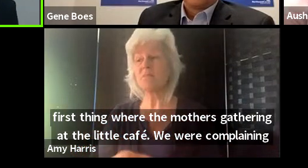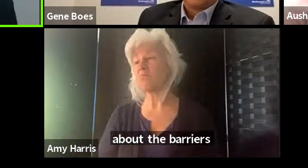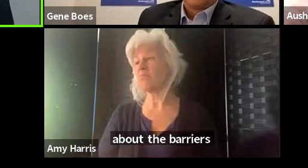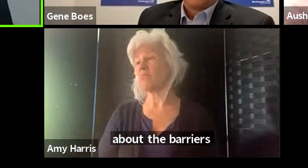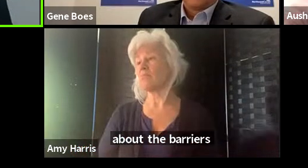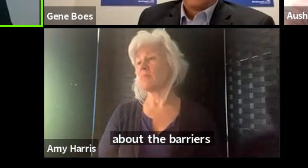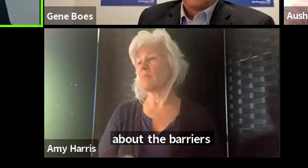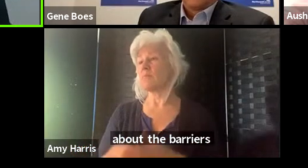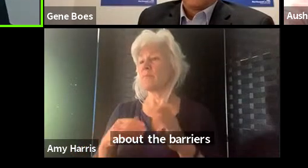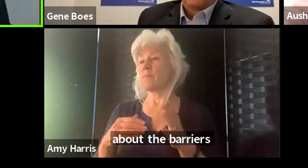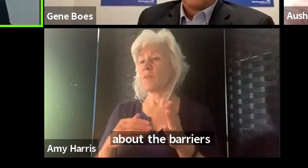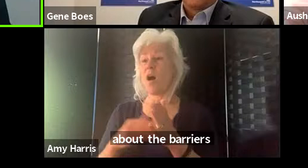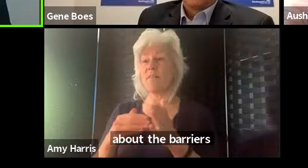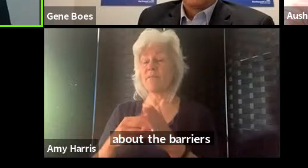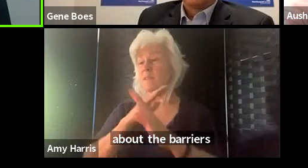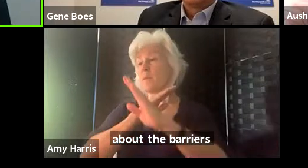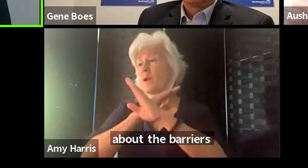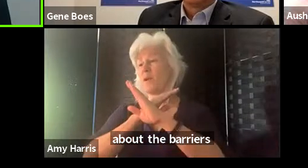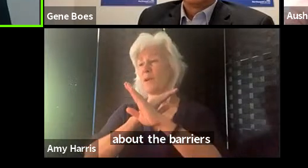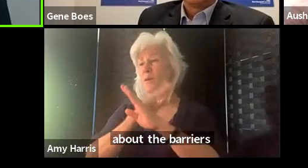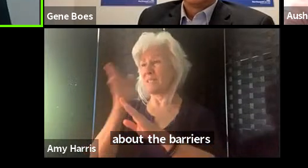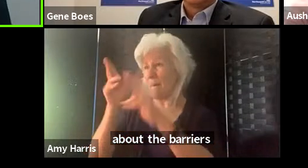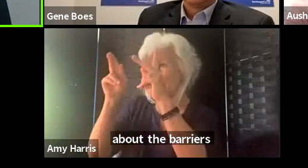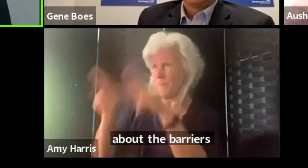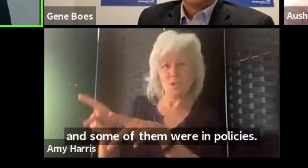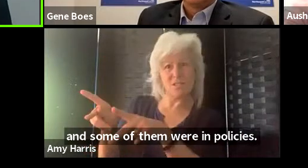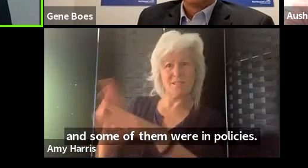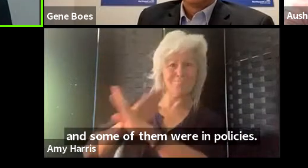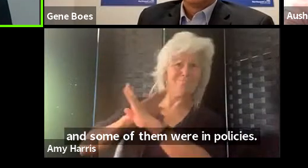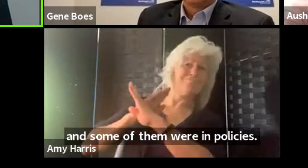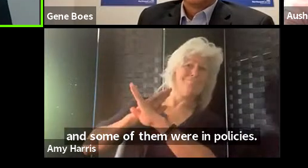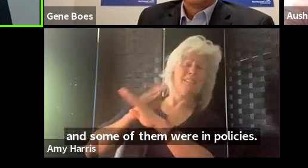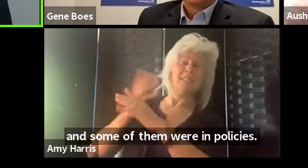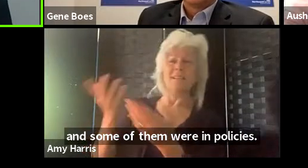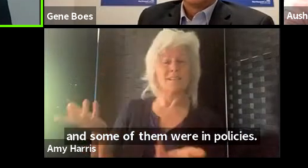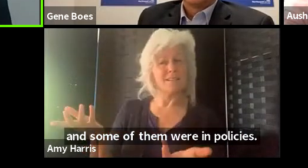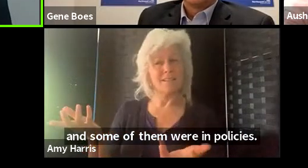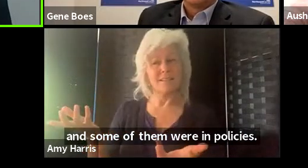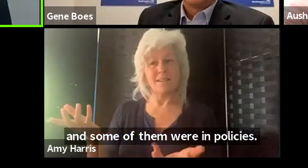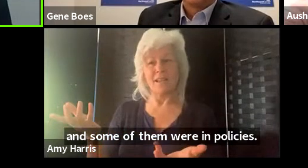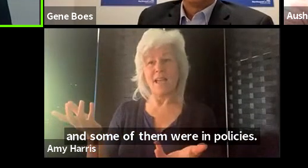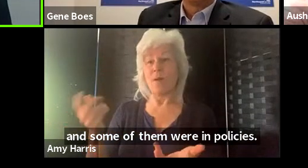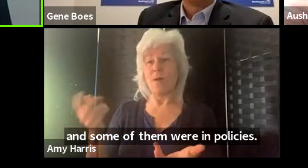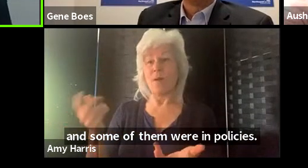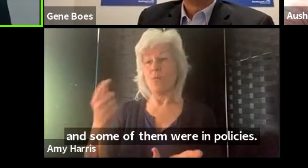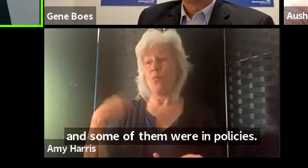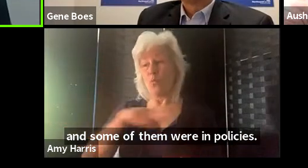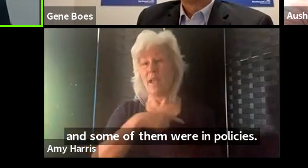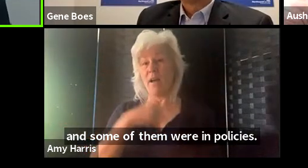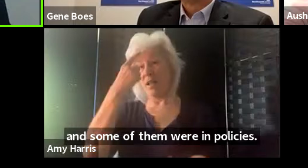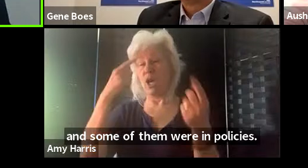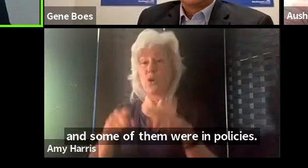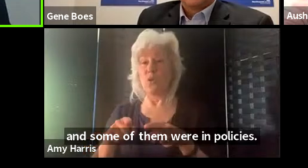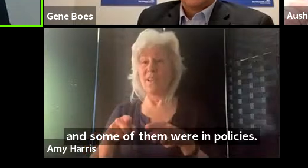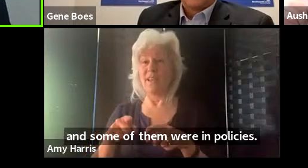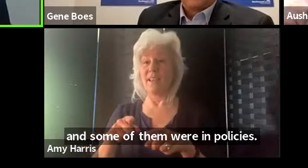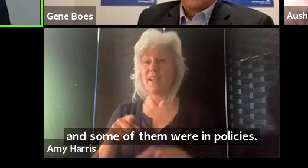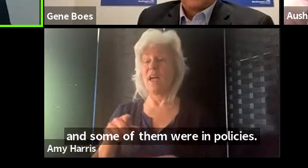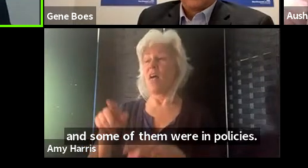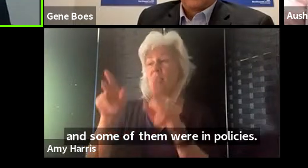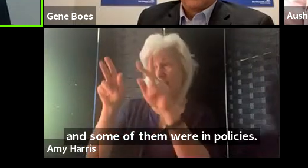Often the obstacle was a person. And we all agreed that the person